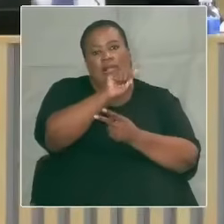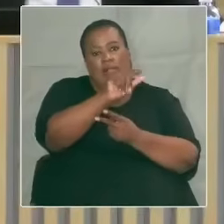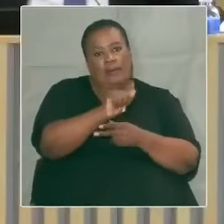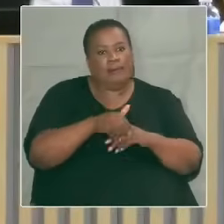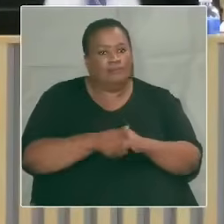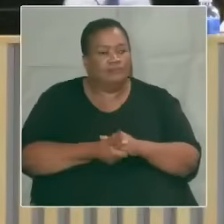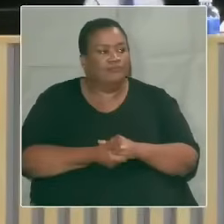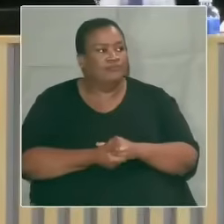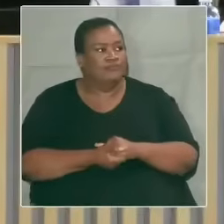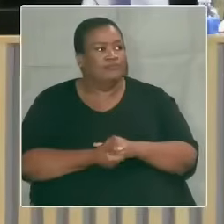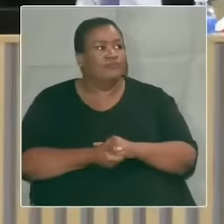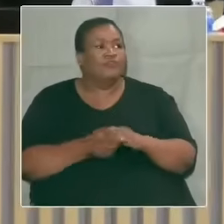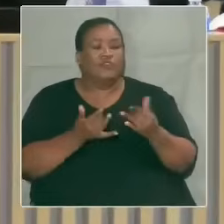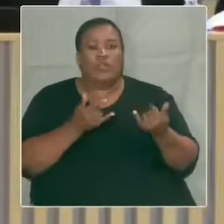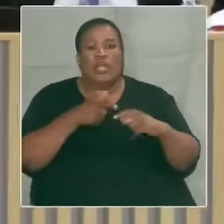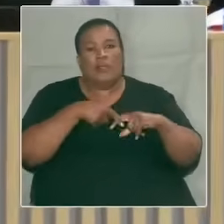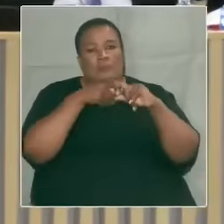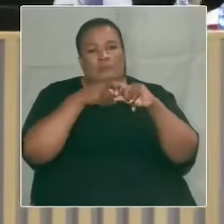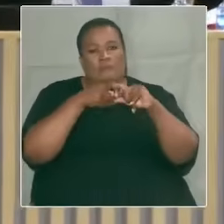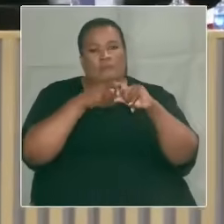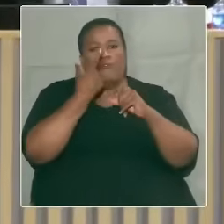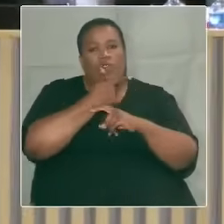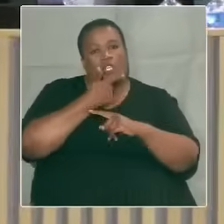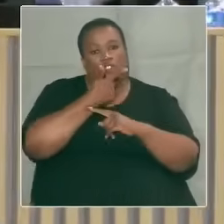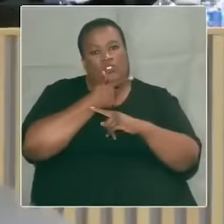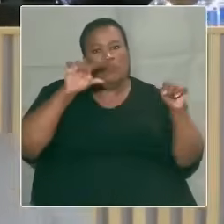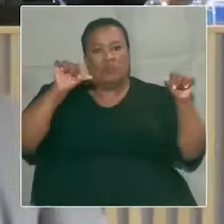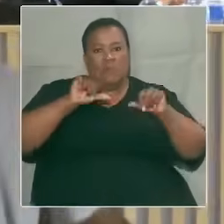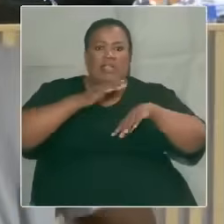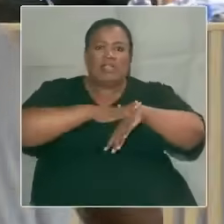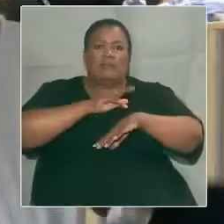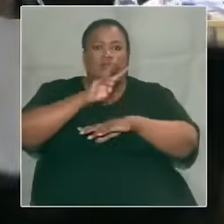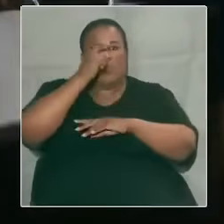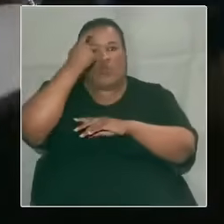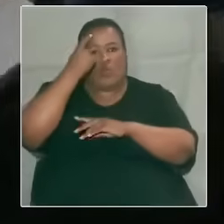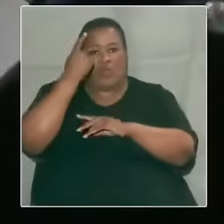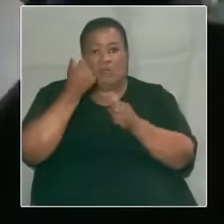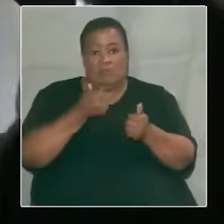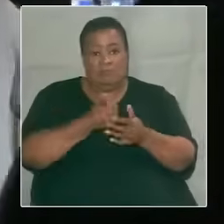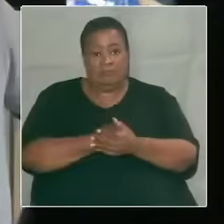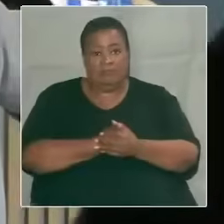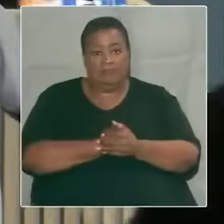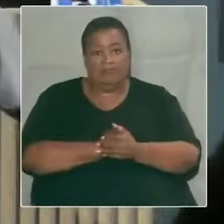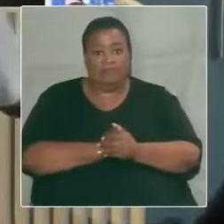the lunch adjournment now and resume at 2 o'clock. Thank you.